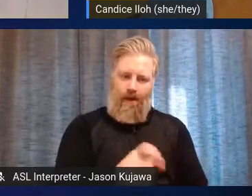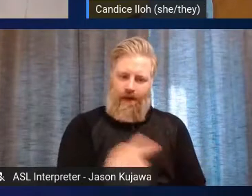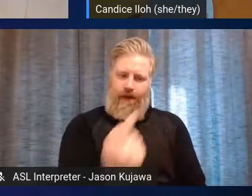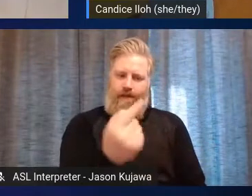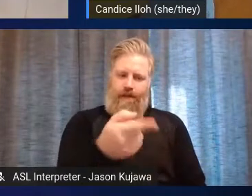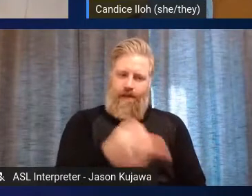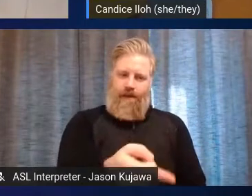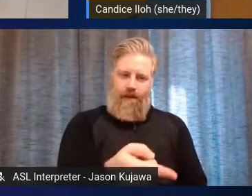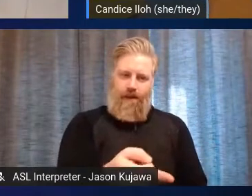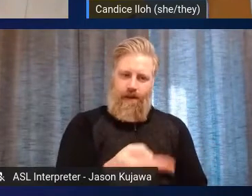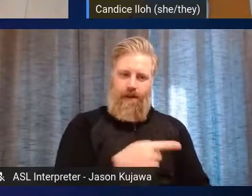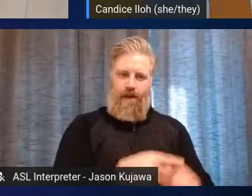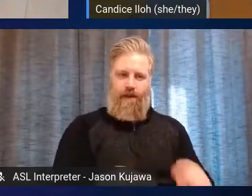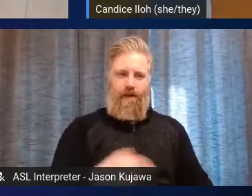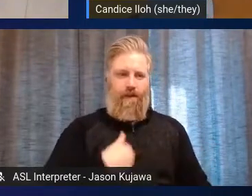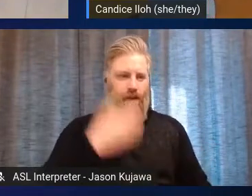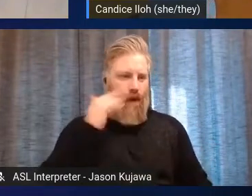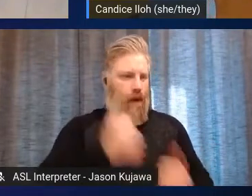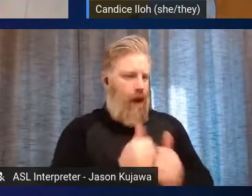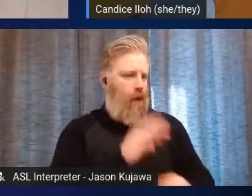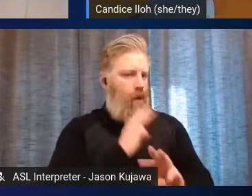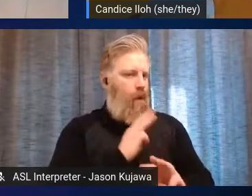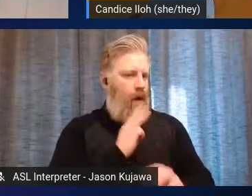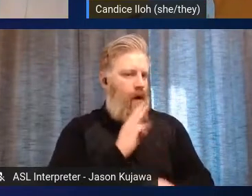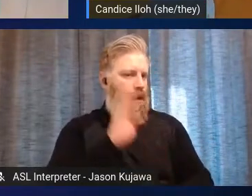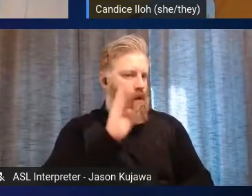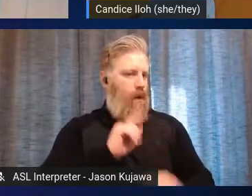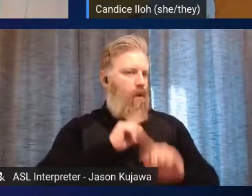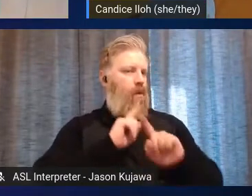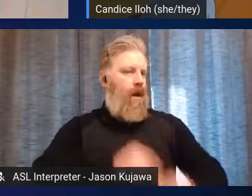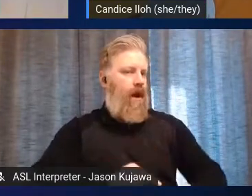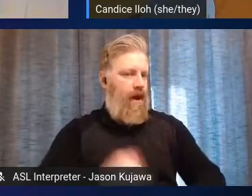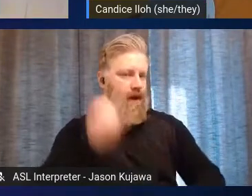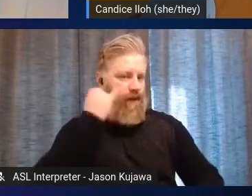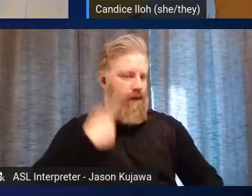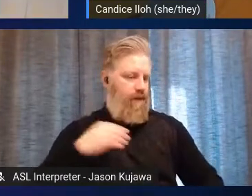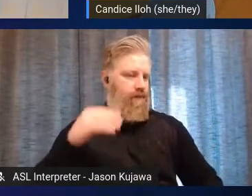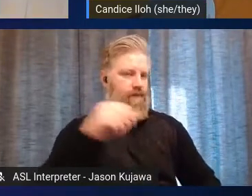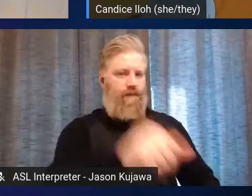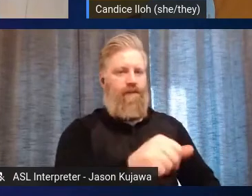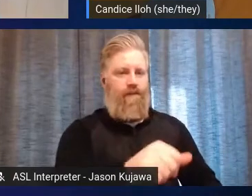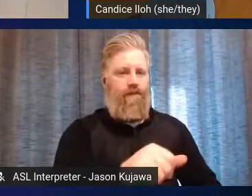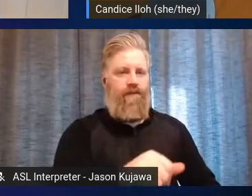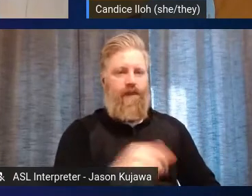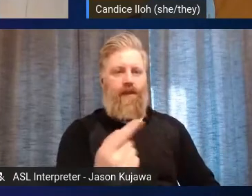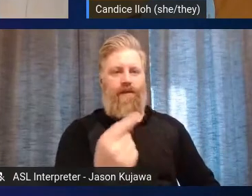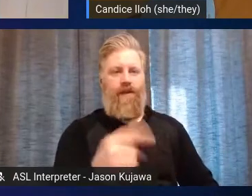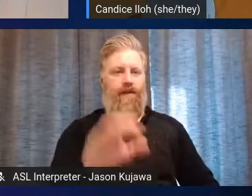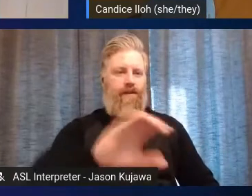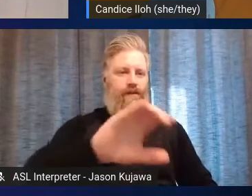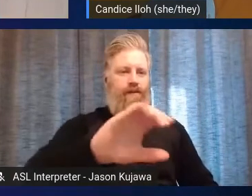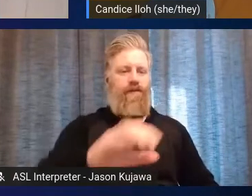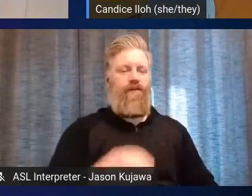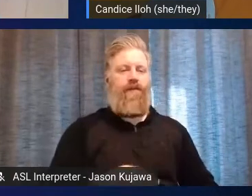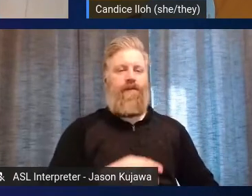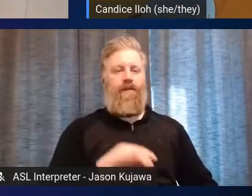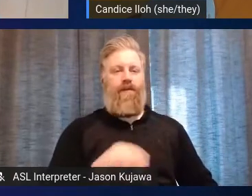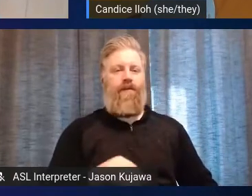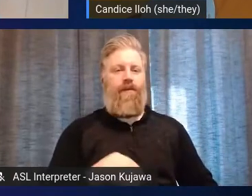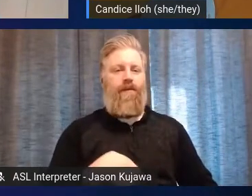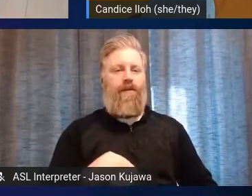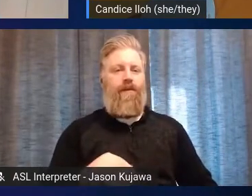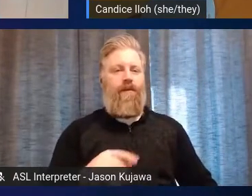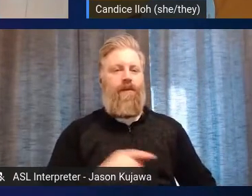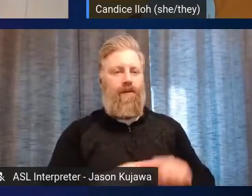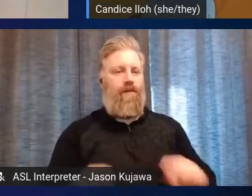know the reaction that the water is going to have on the season, and that's not up to us, but it's up to us to make sure to recognize when the stew is